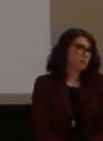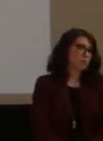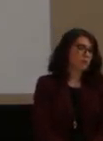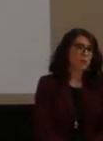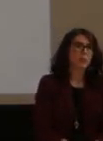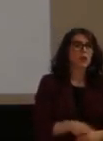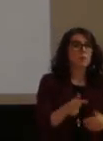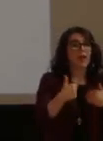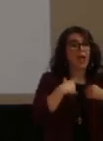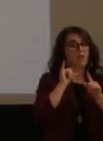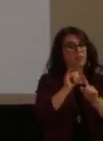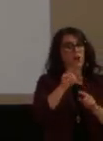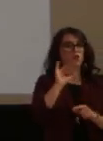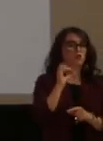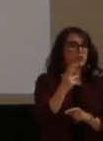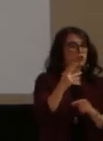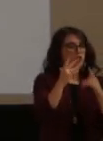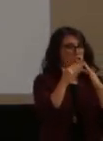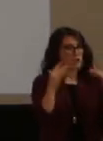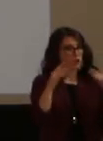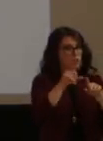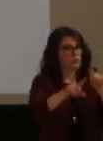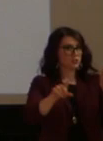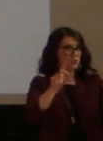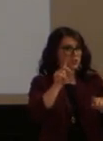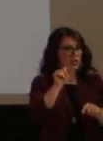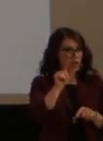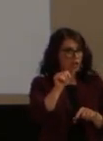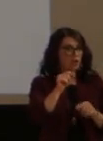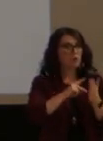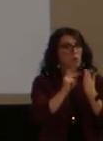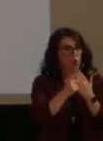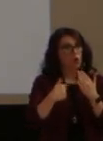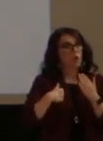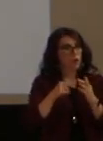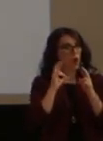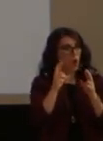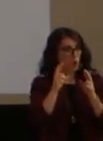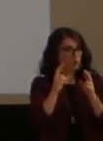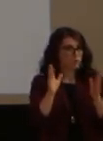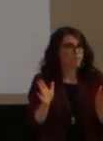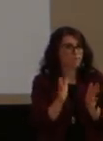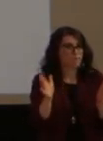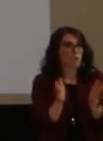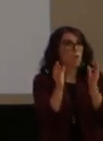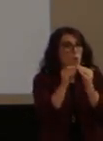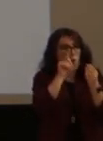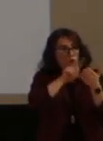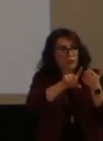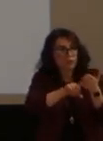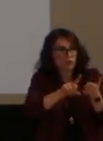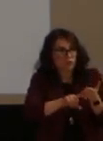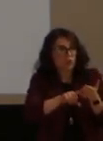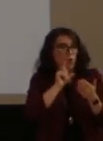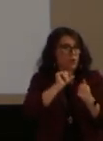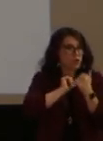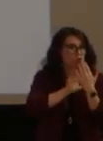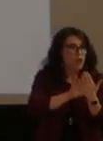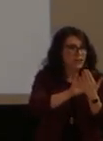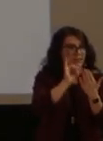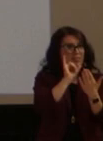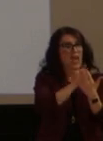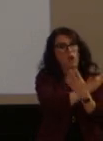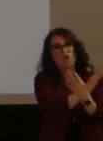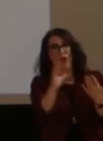By having this rich, diverse, comprehensive data, the program hopes to spur research that addresses the array of biomedical